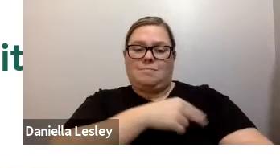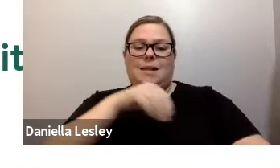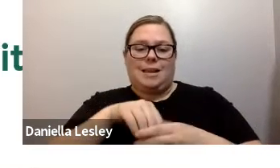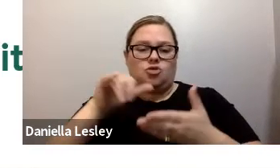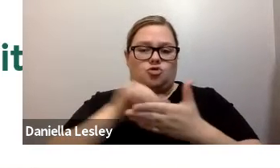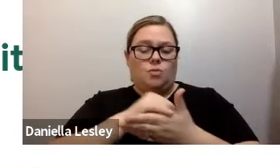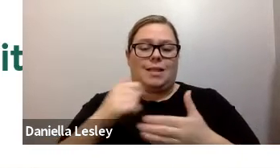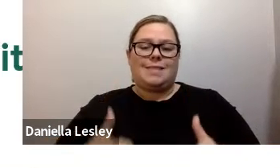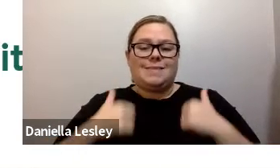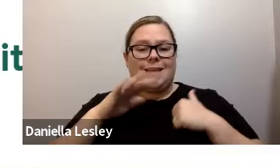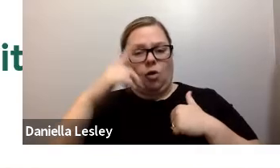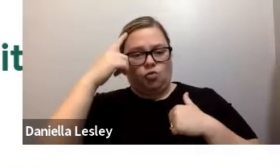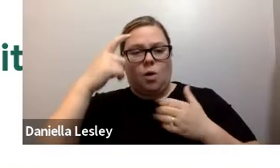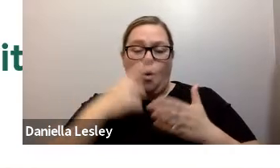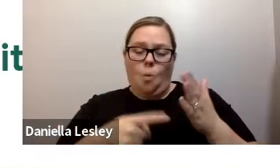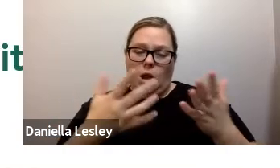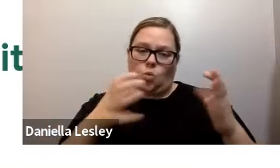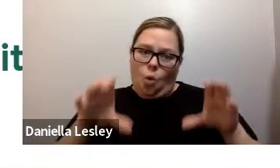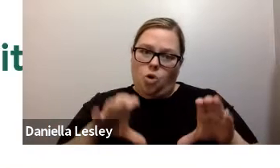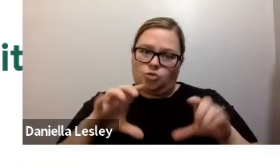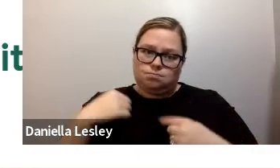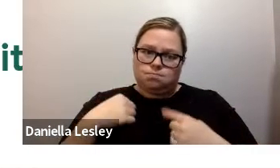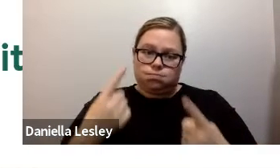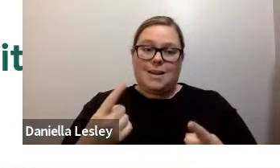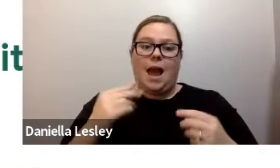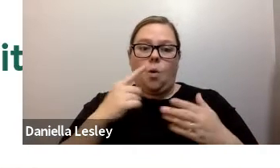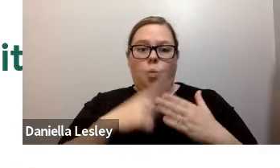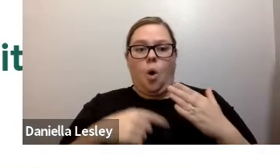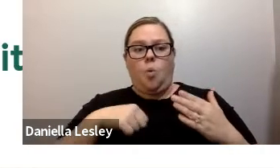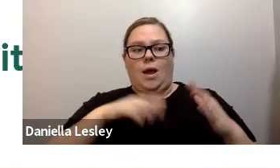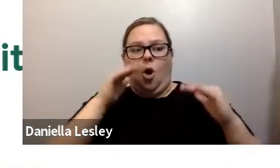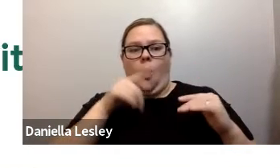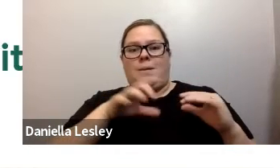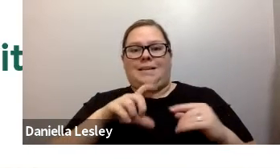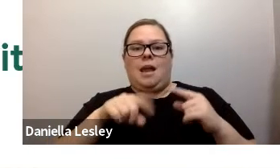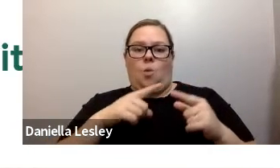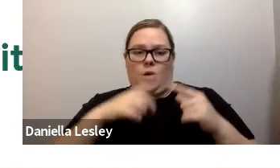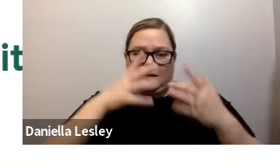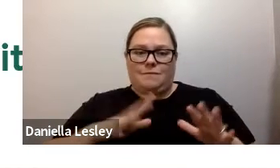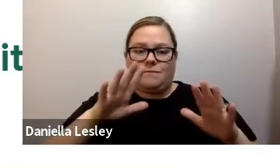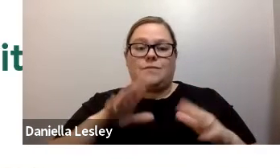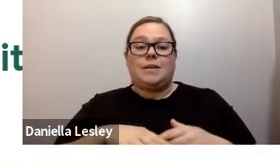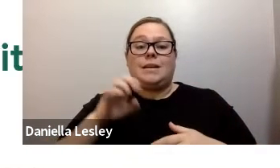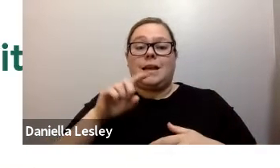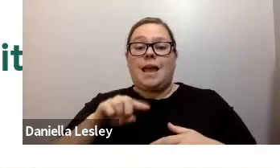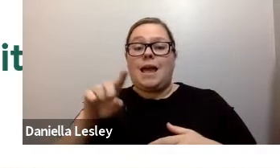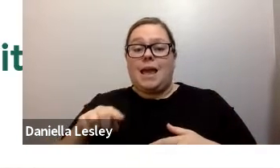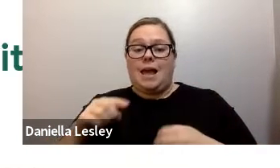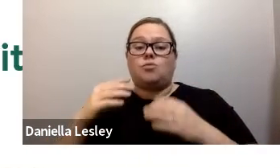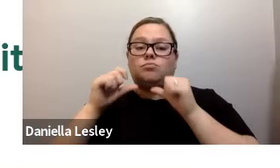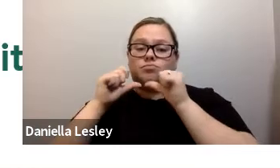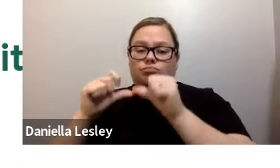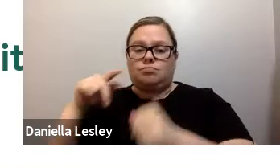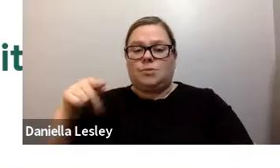what he always wanted to do, and what we hoped he would do when he got out. Ez, on the other hand, moved on to do a PhD